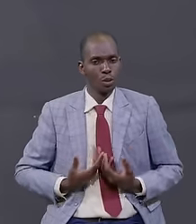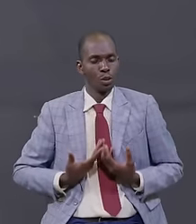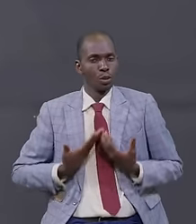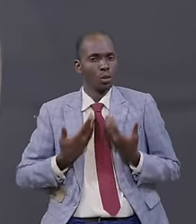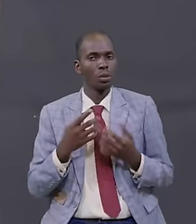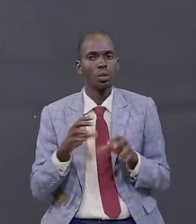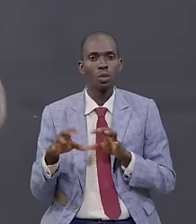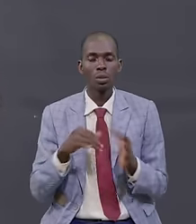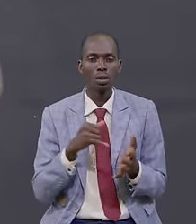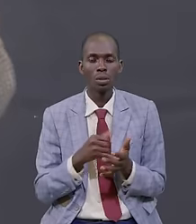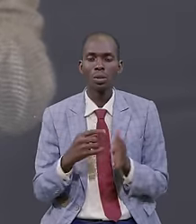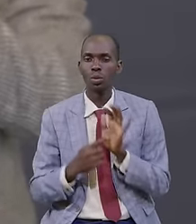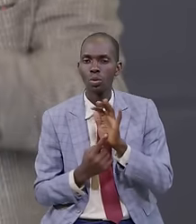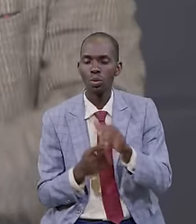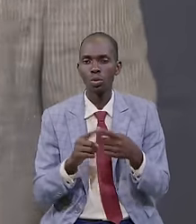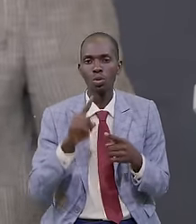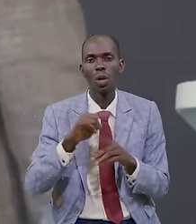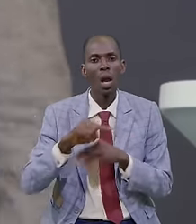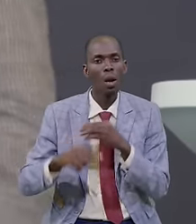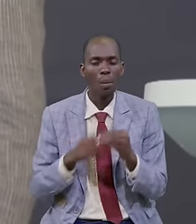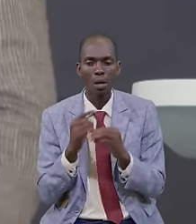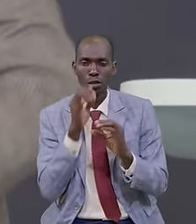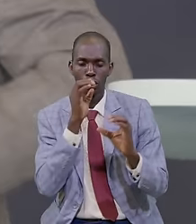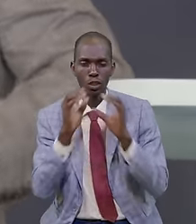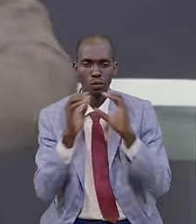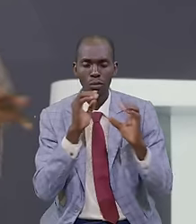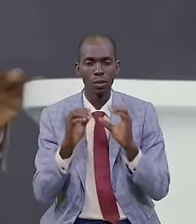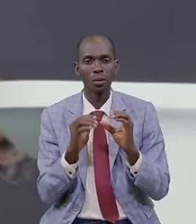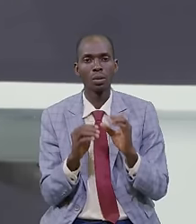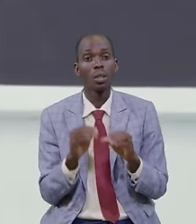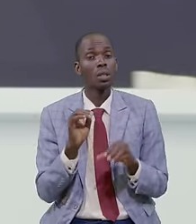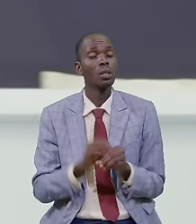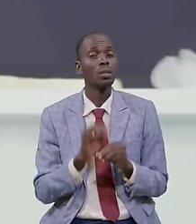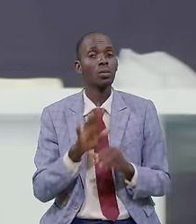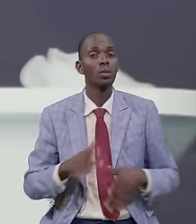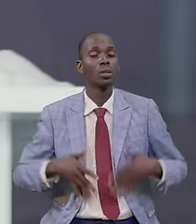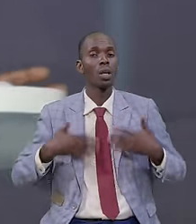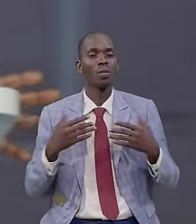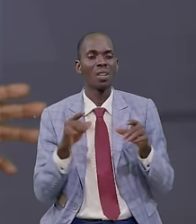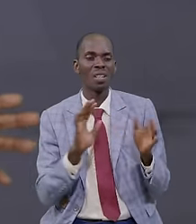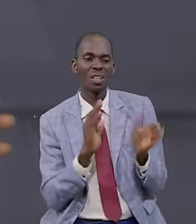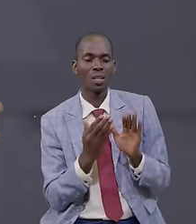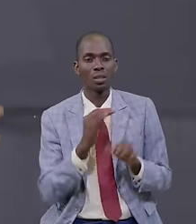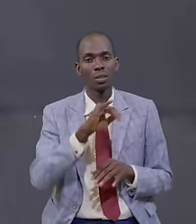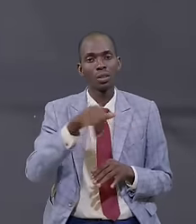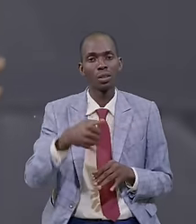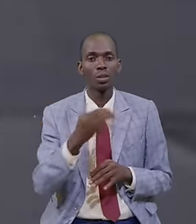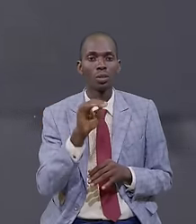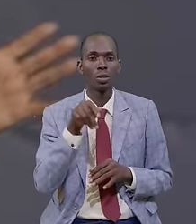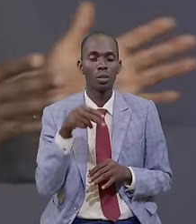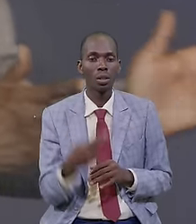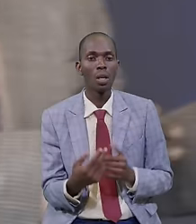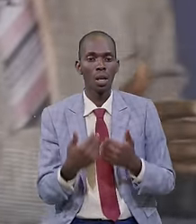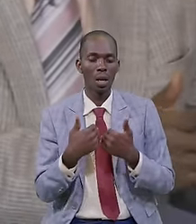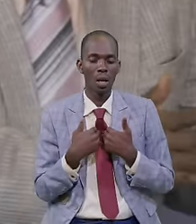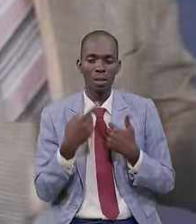about communication in life? As Joseph had that leaning, and he was